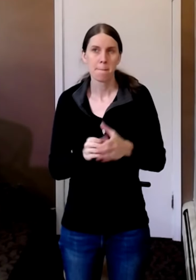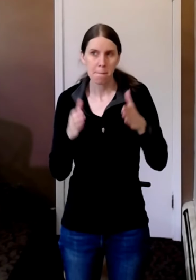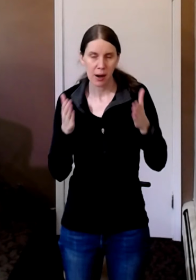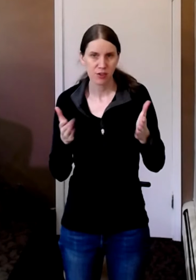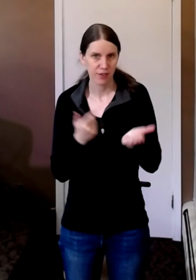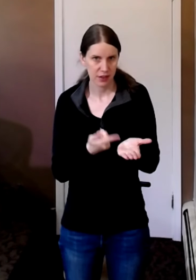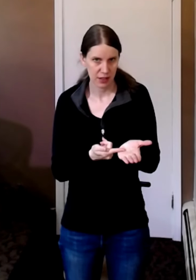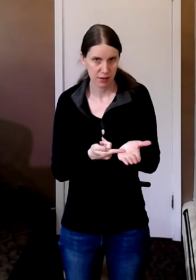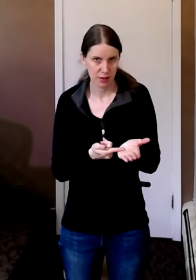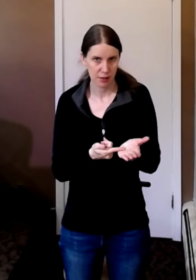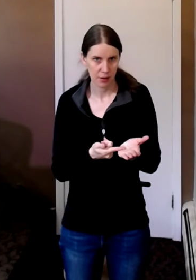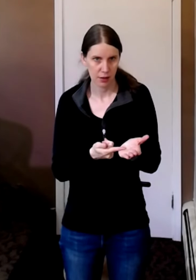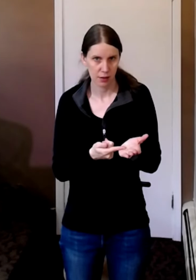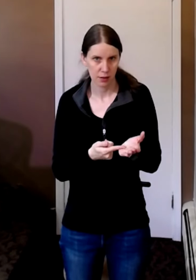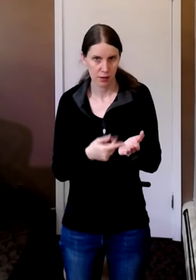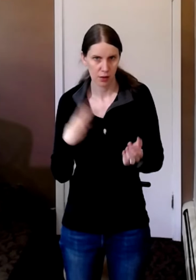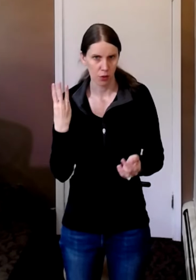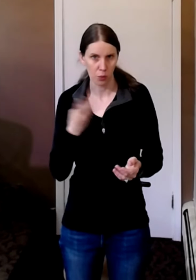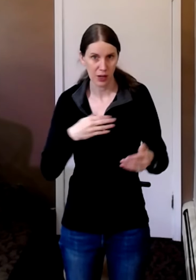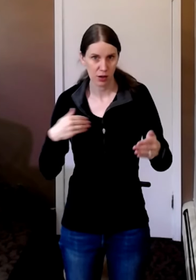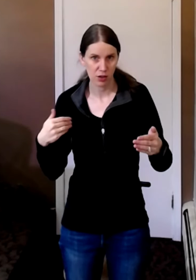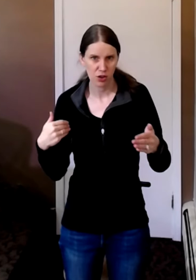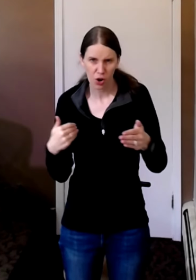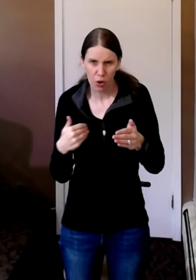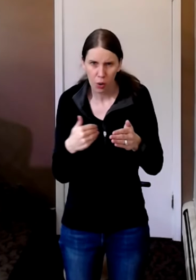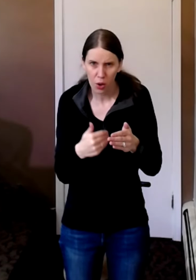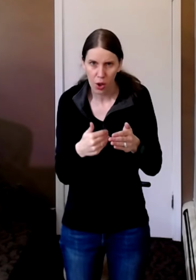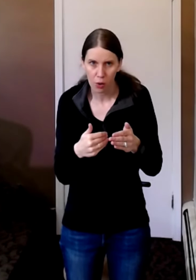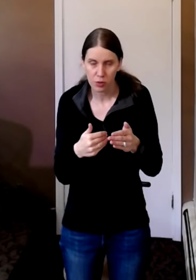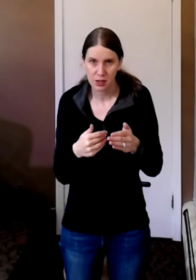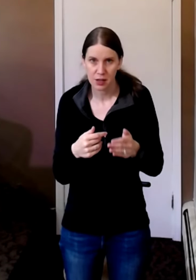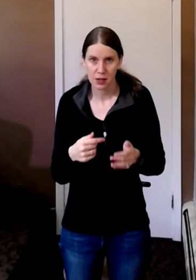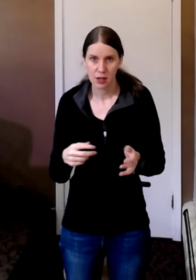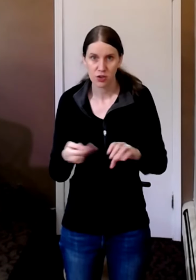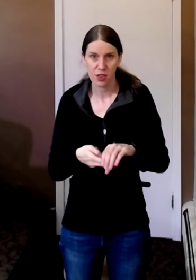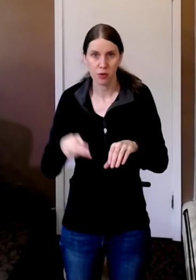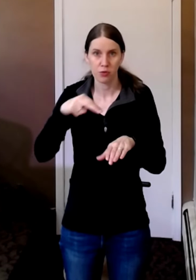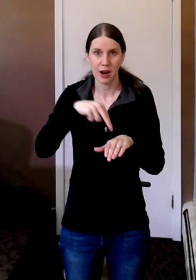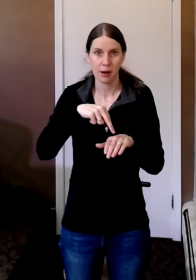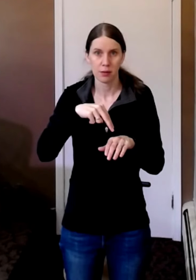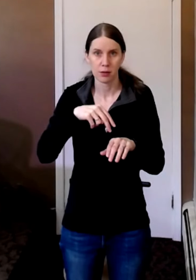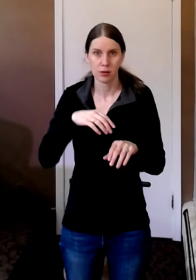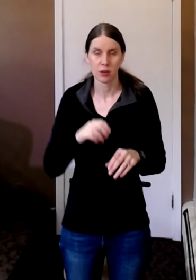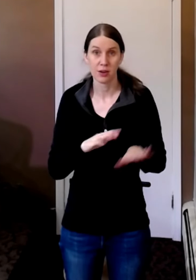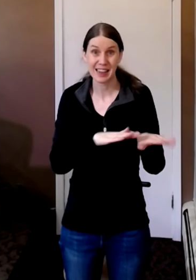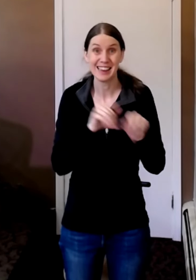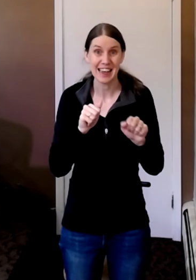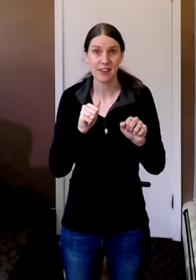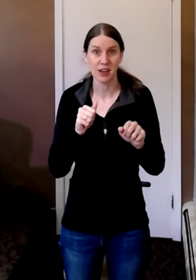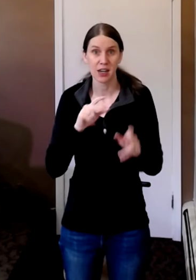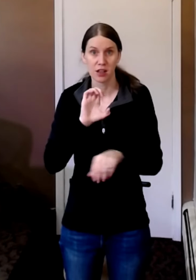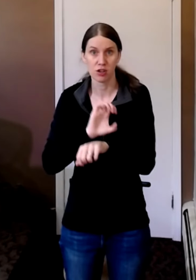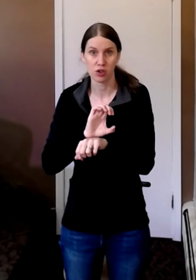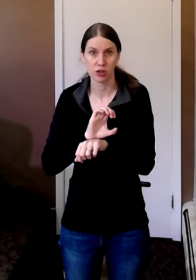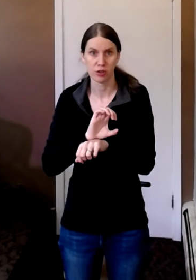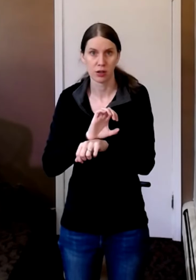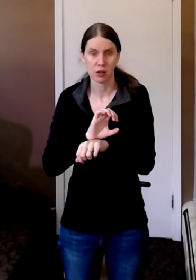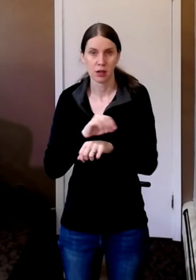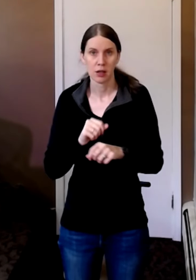Much of this, because we are so close to the rapture of the saints and the tribulation